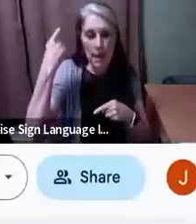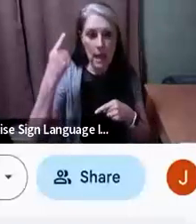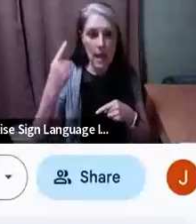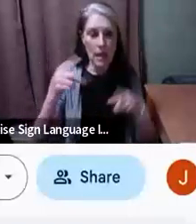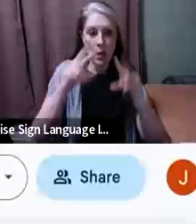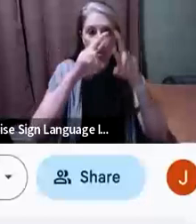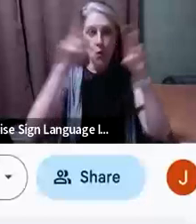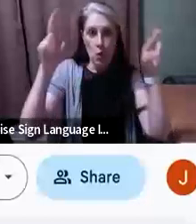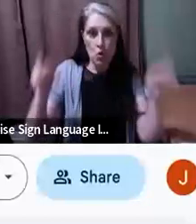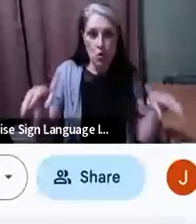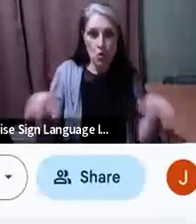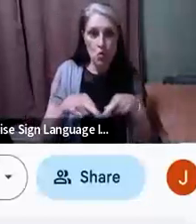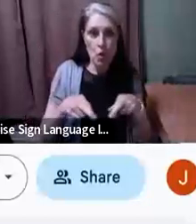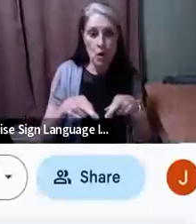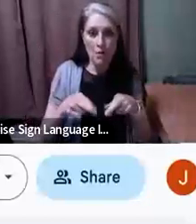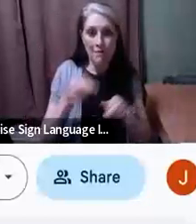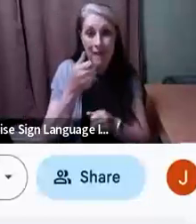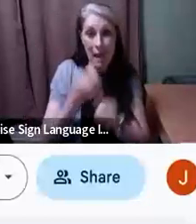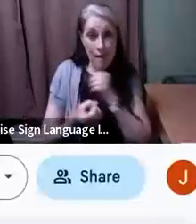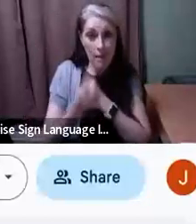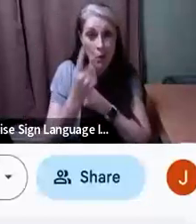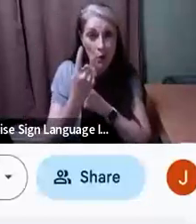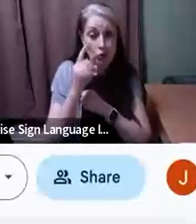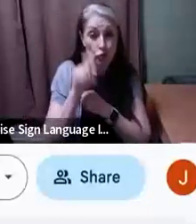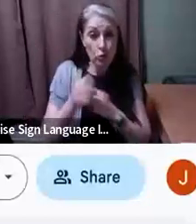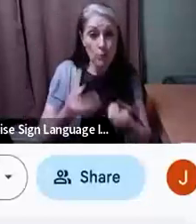Please, everyone should be at least offering closed captioning.